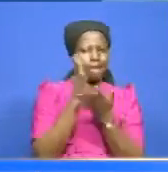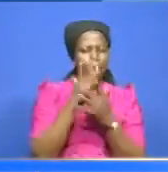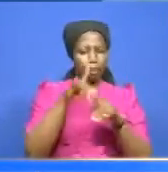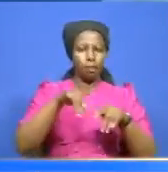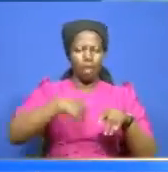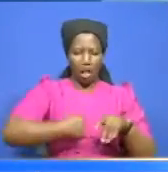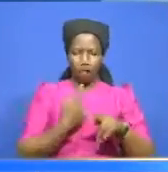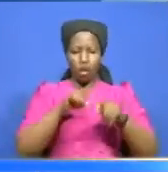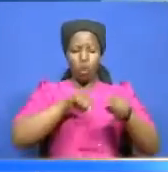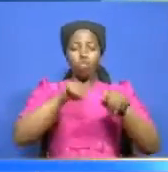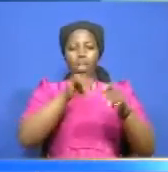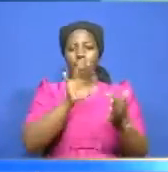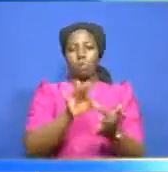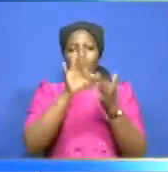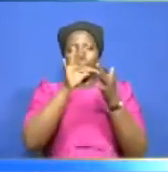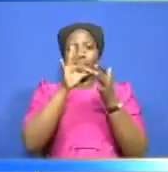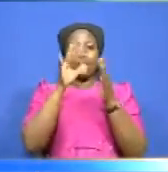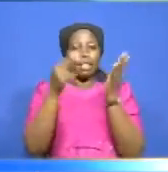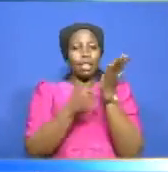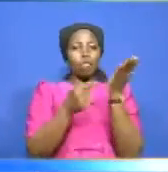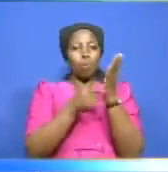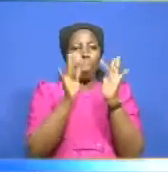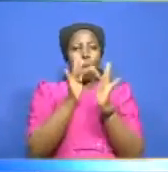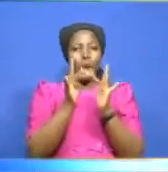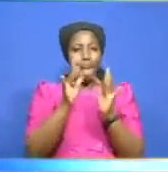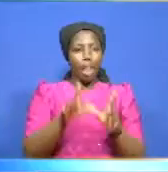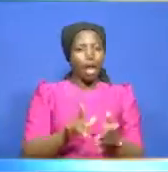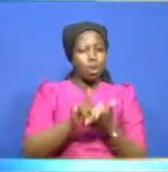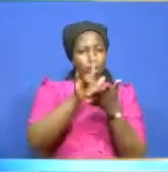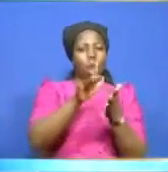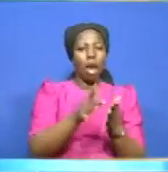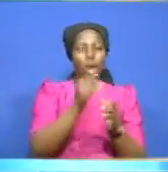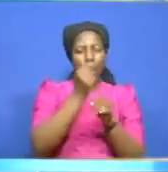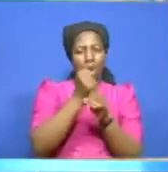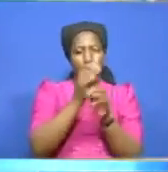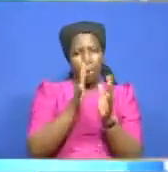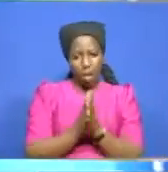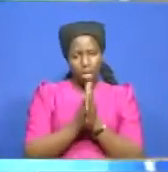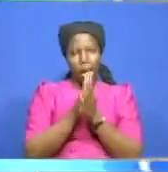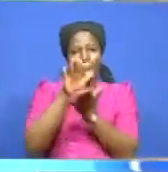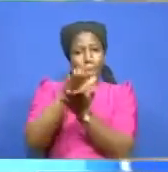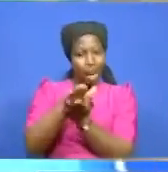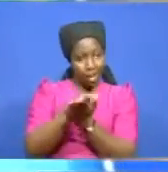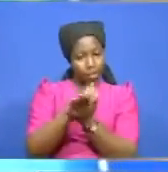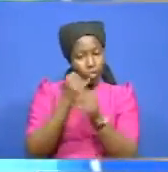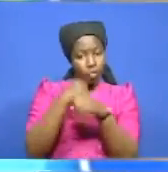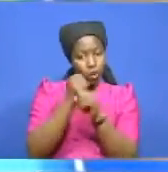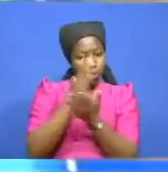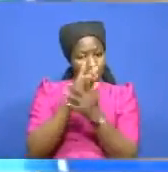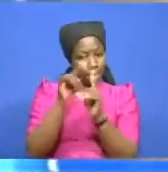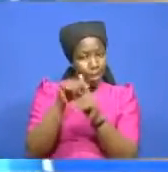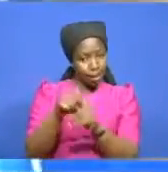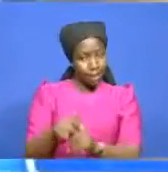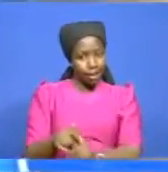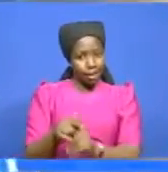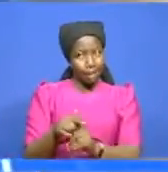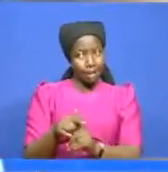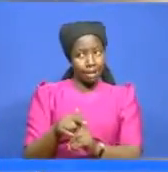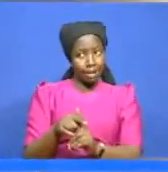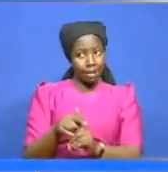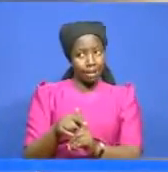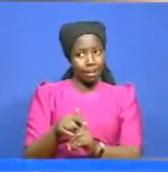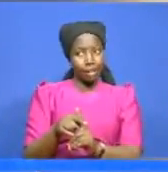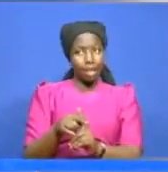the digital online lenders, working in collaboration with established banks to make sure that they do not kill the goose that lays the golden